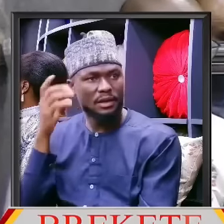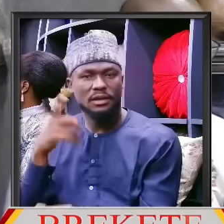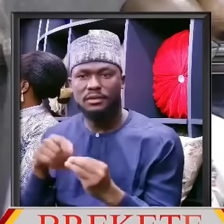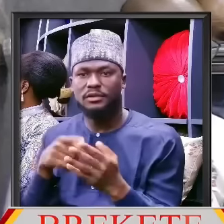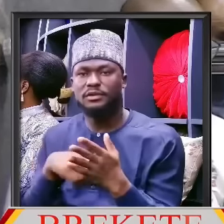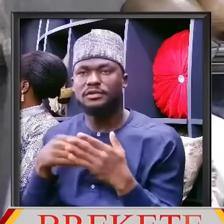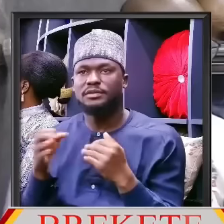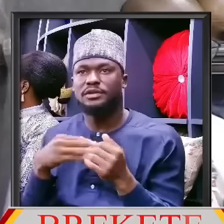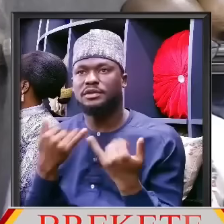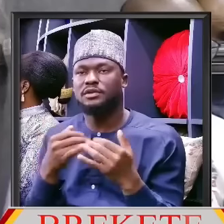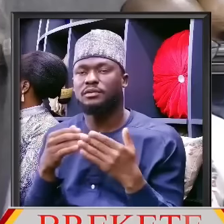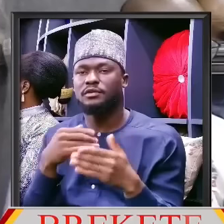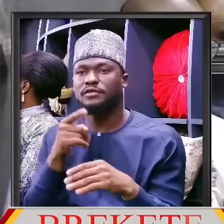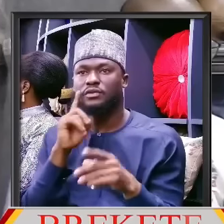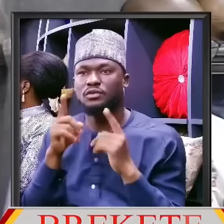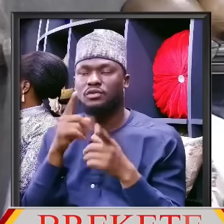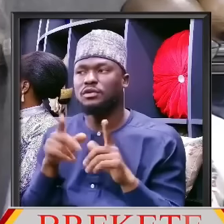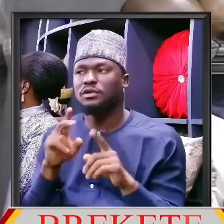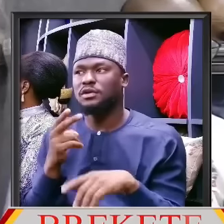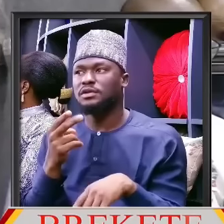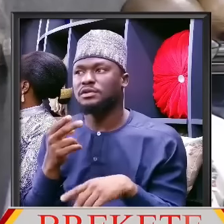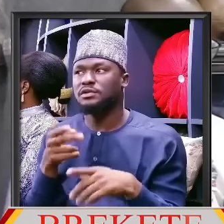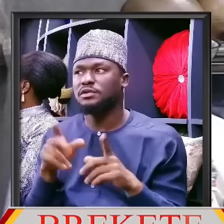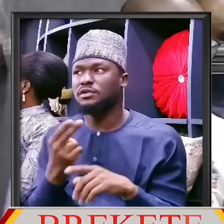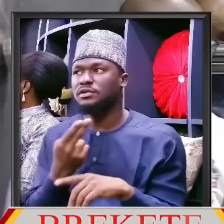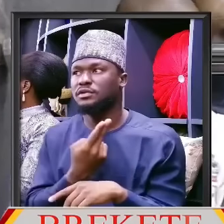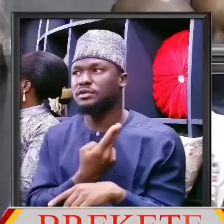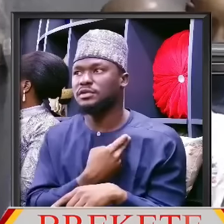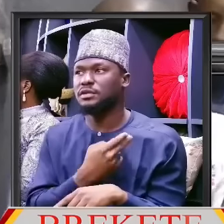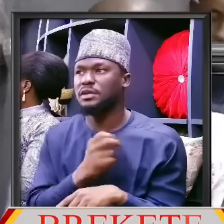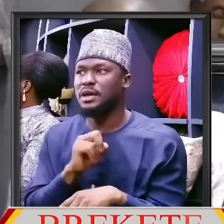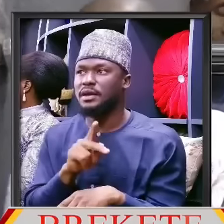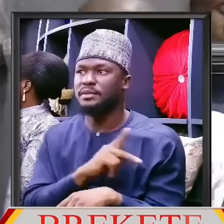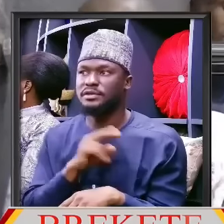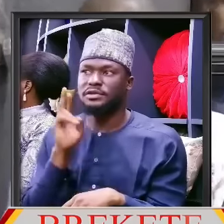the before you talk, I beg, make one appreciate her.